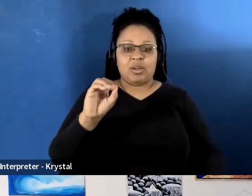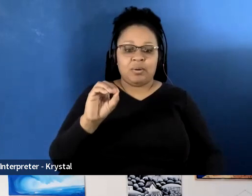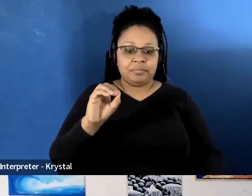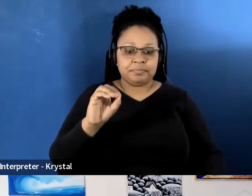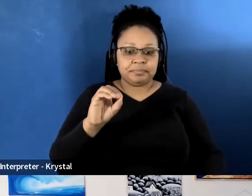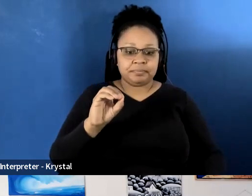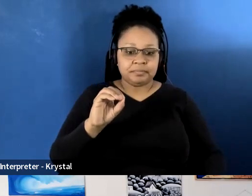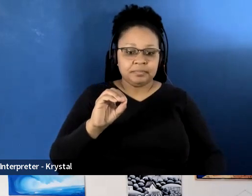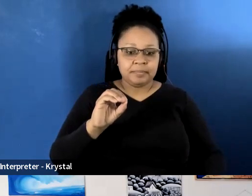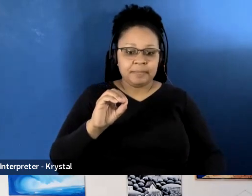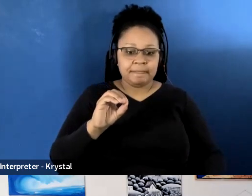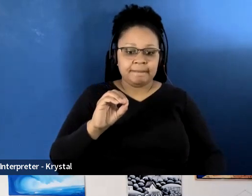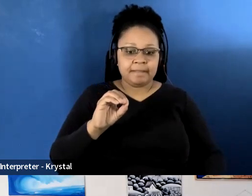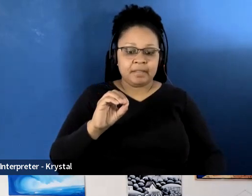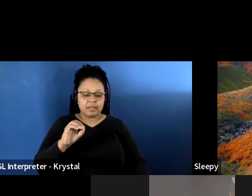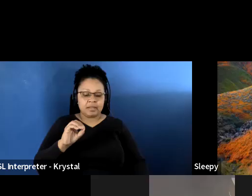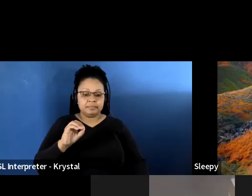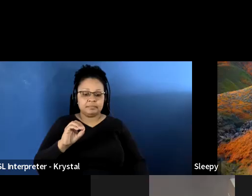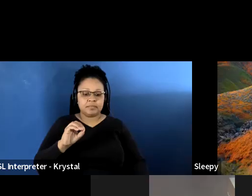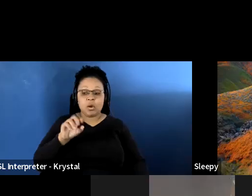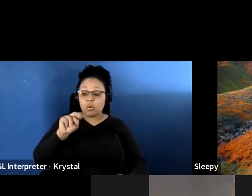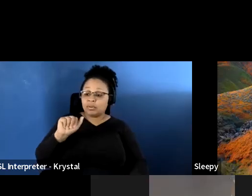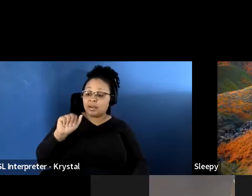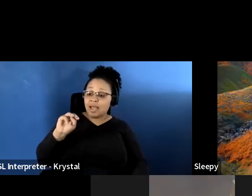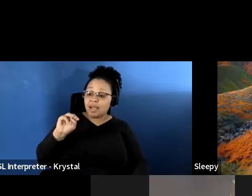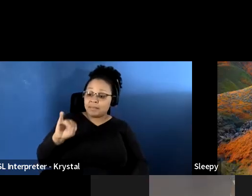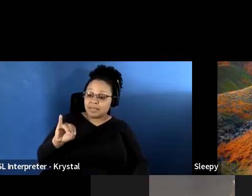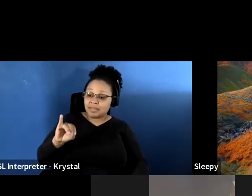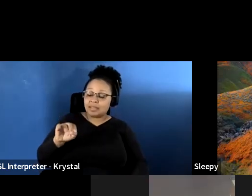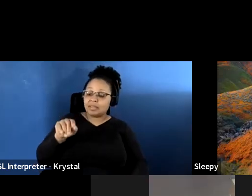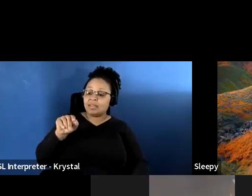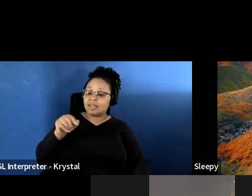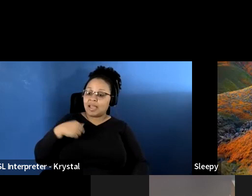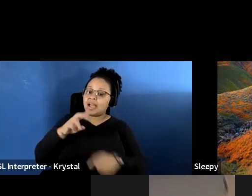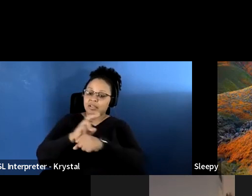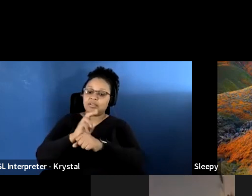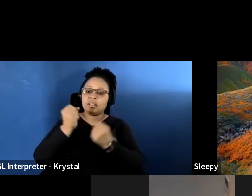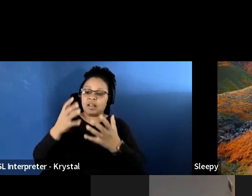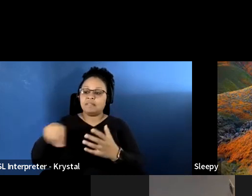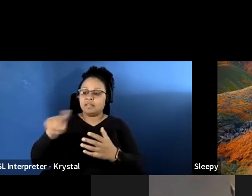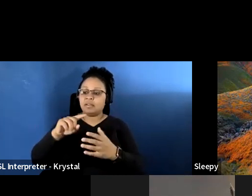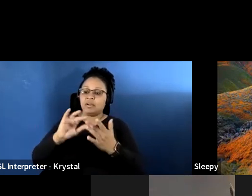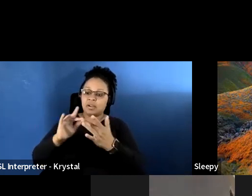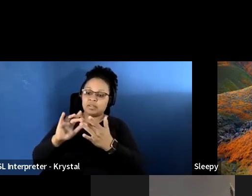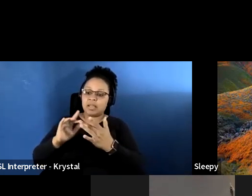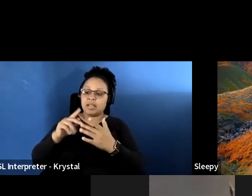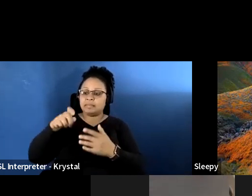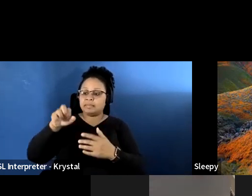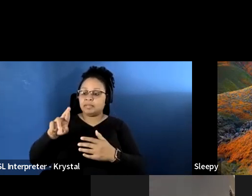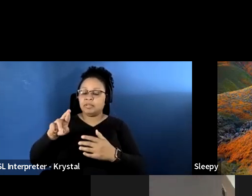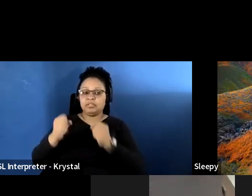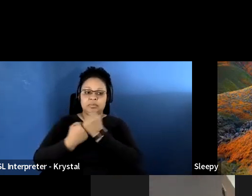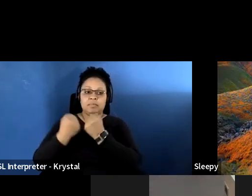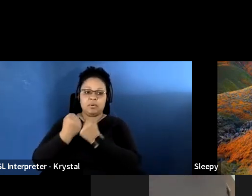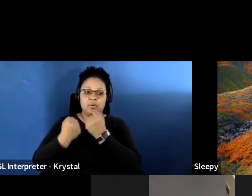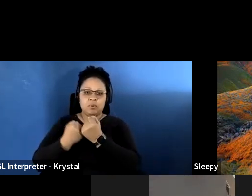Um, yeah, we work with NAMI a lot, and I use a lot of their online peer support stuff. I'll have to, if you